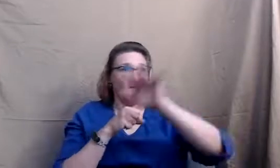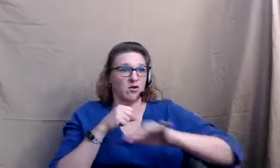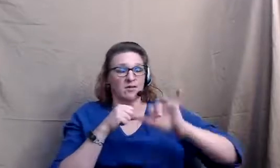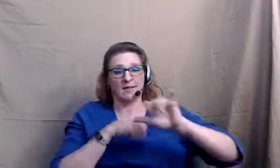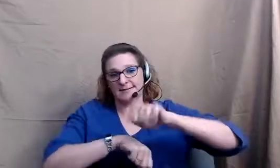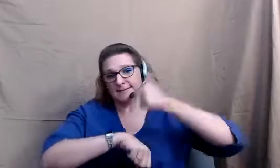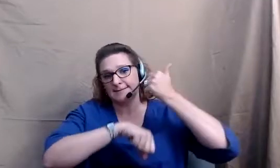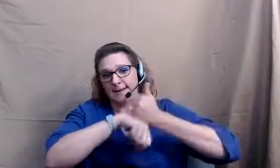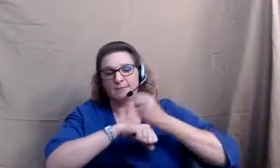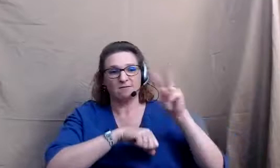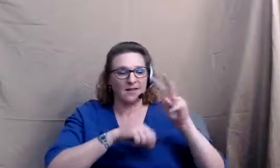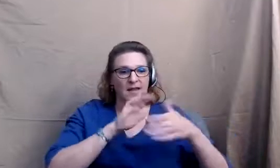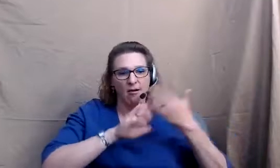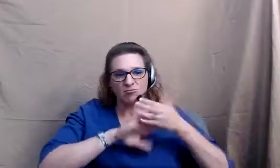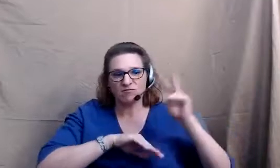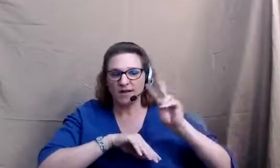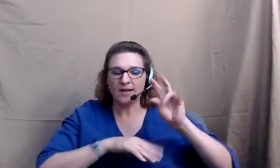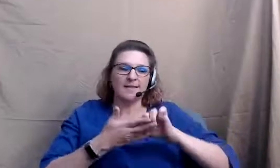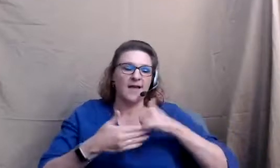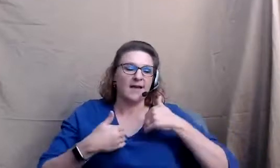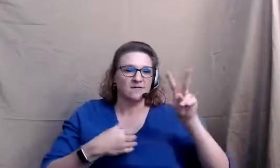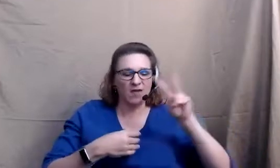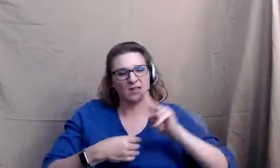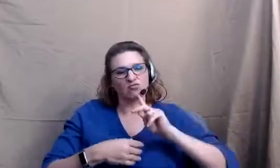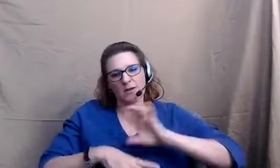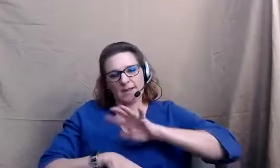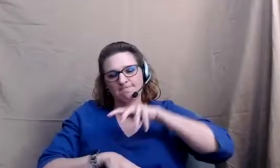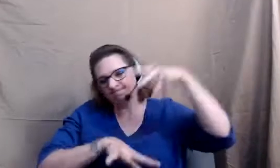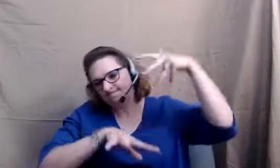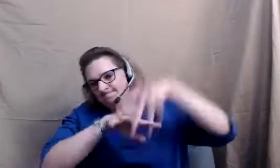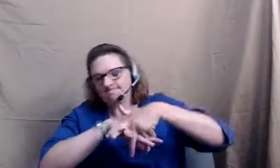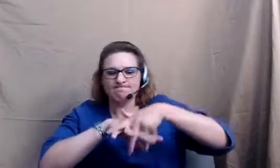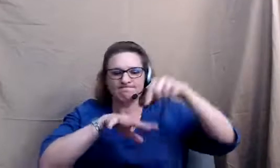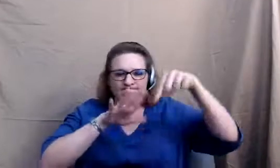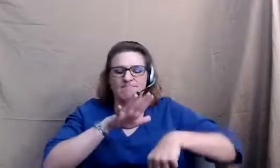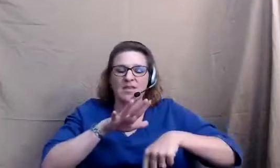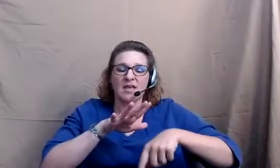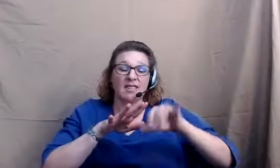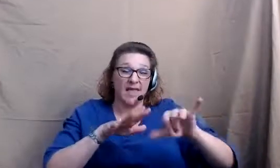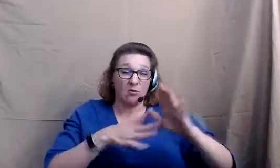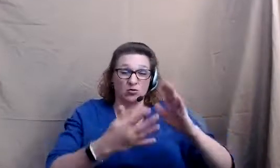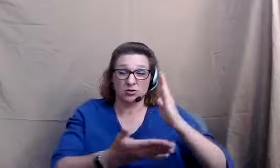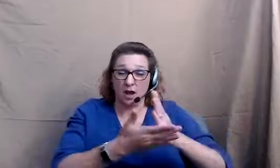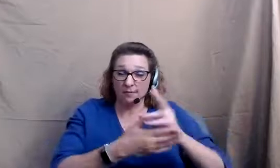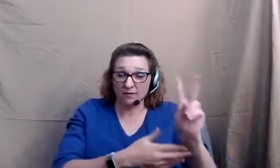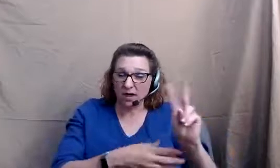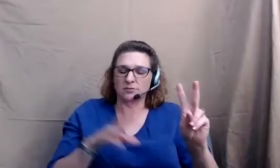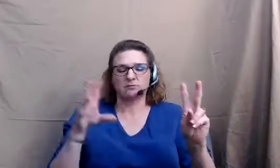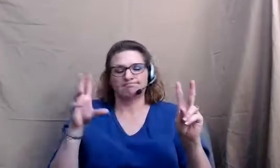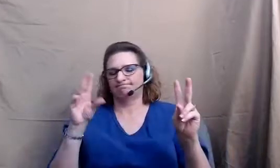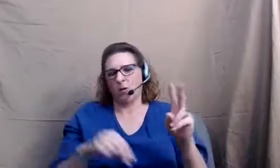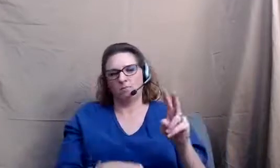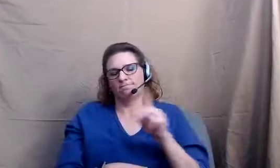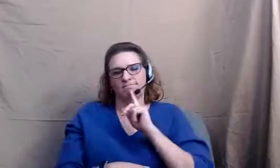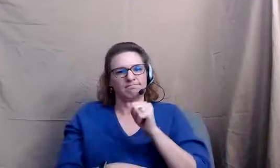operates based on violence, that has violence down to its very core, if that's the thing that's going to stop violence, absolutely not.